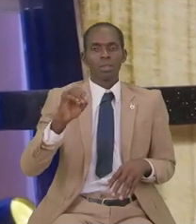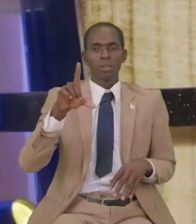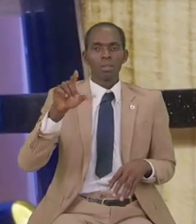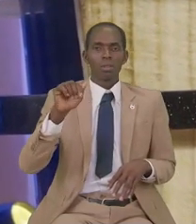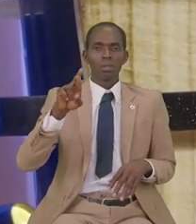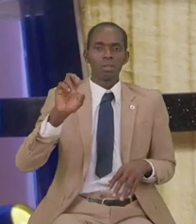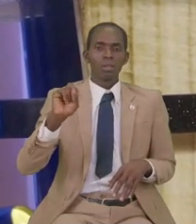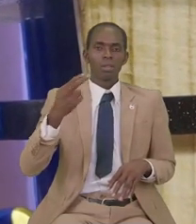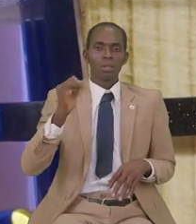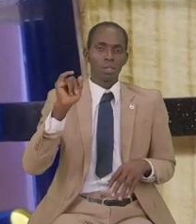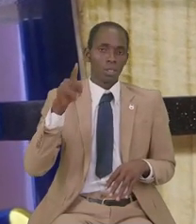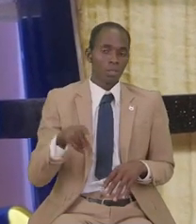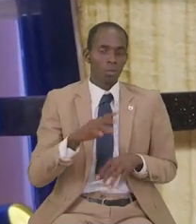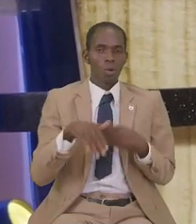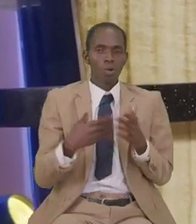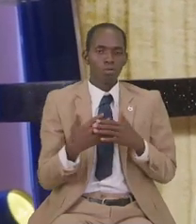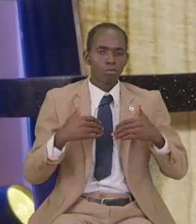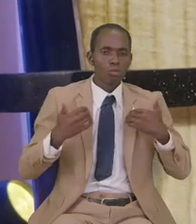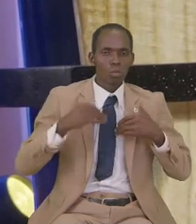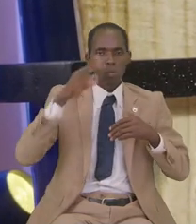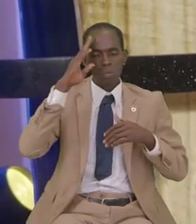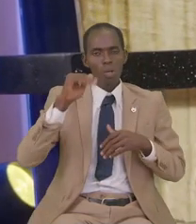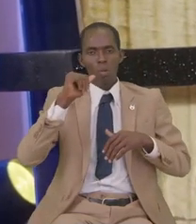young men, young women they brought